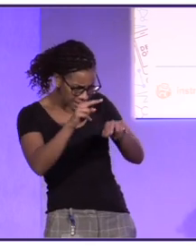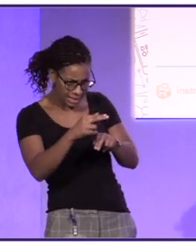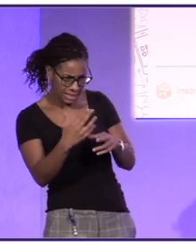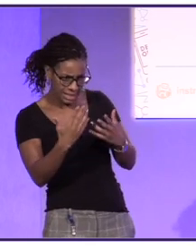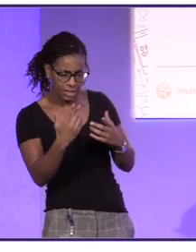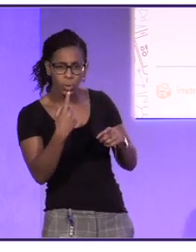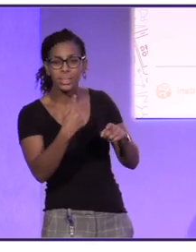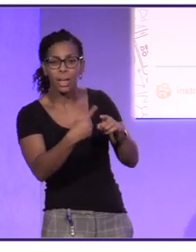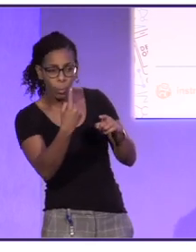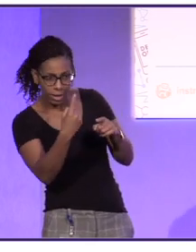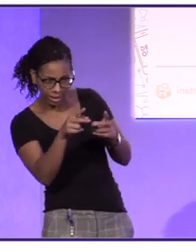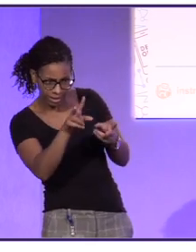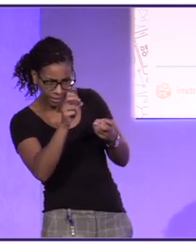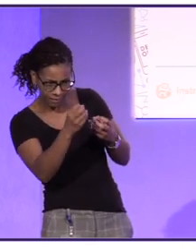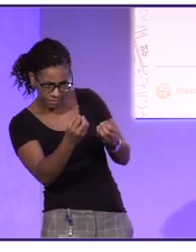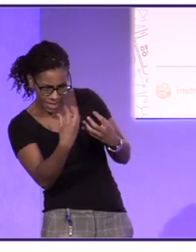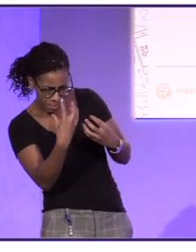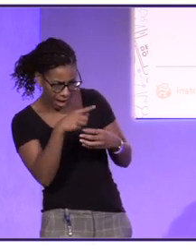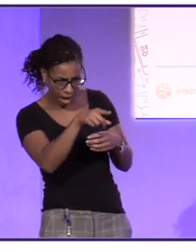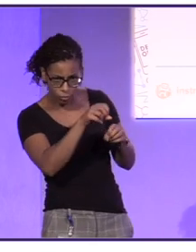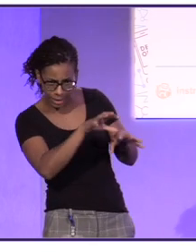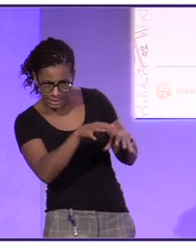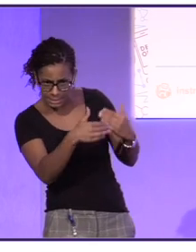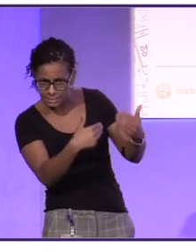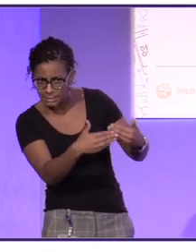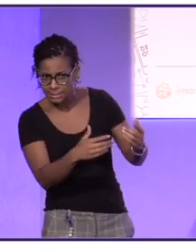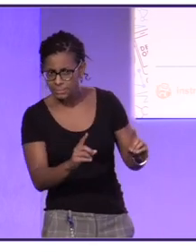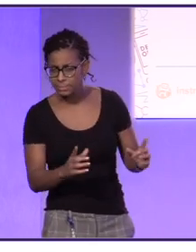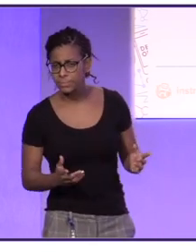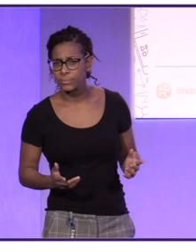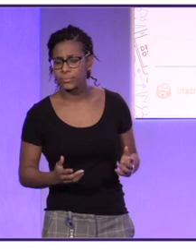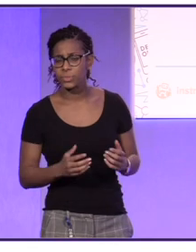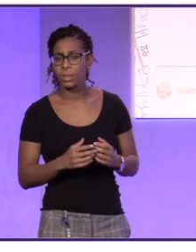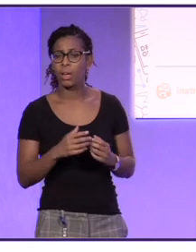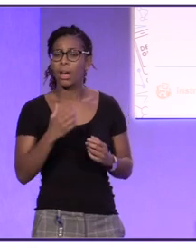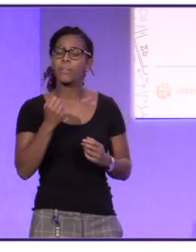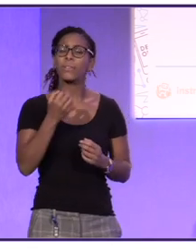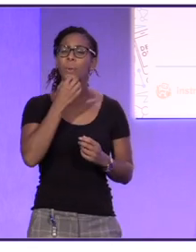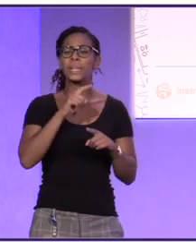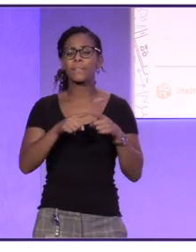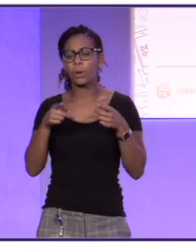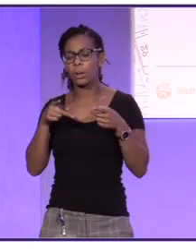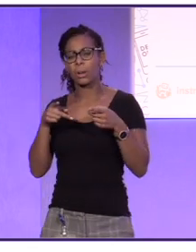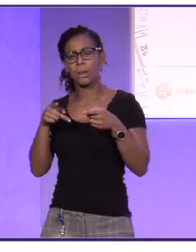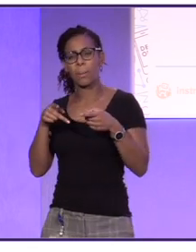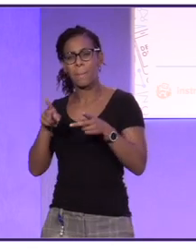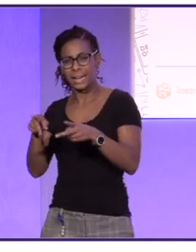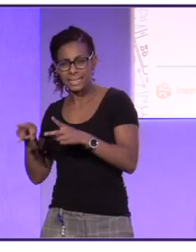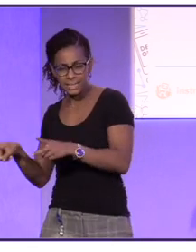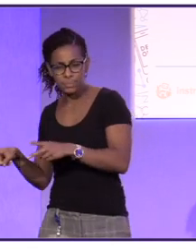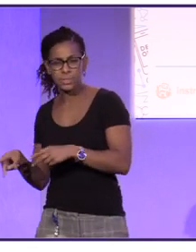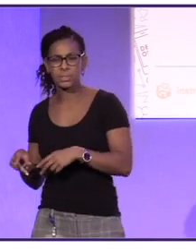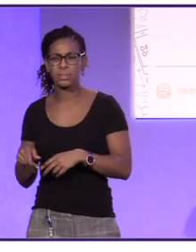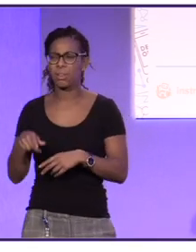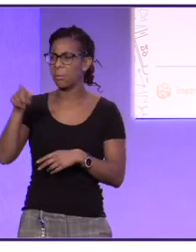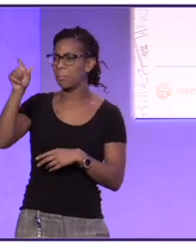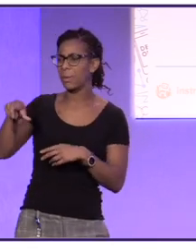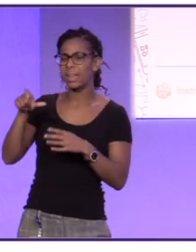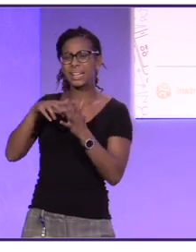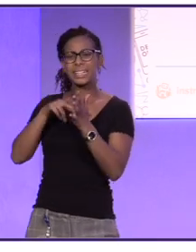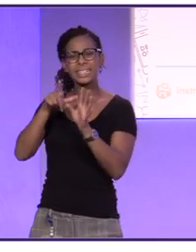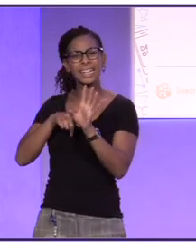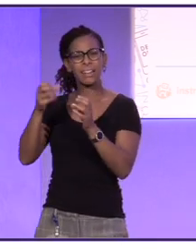your releases. There's quite a few mechanisms. There's an amazing talk by Cindy about how to